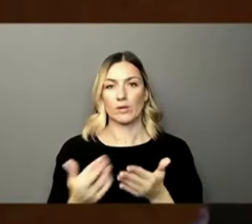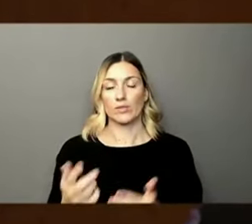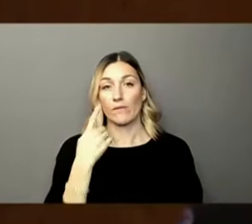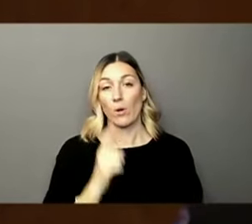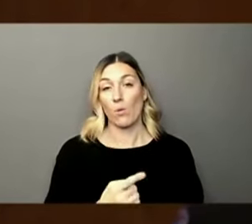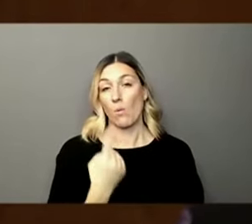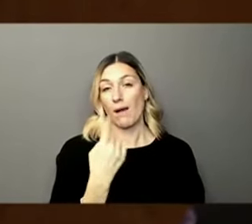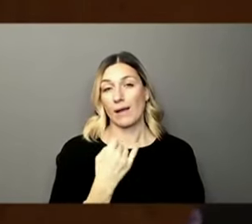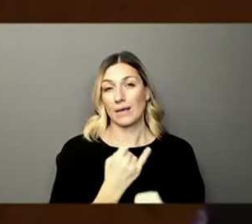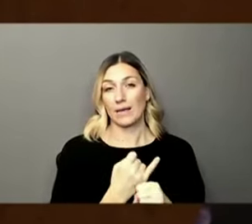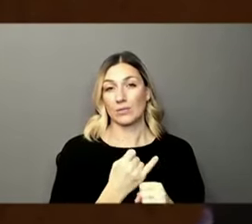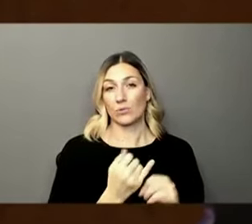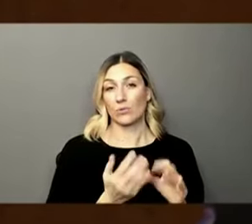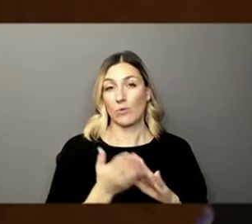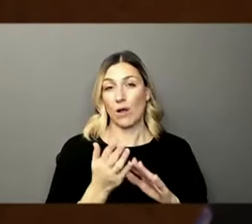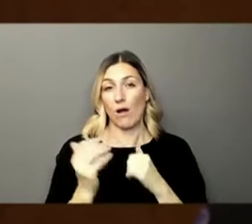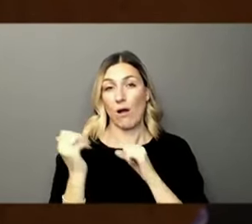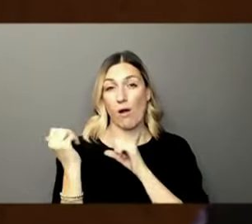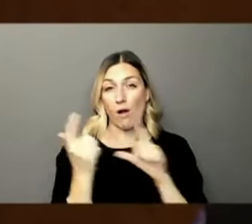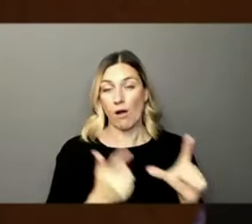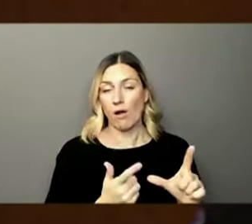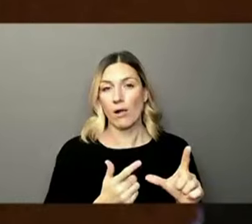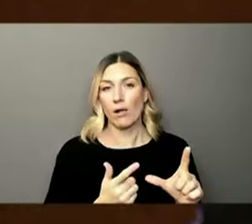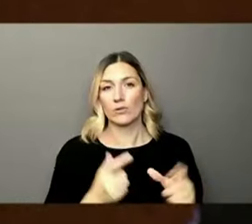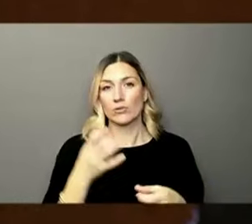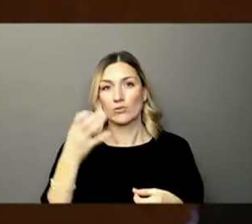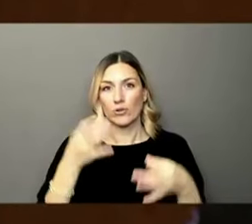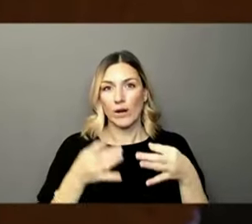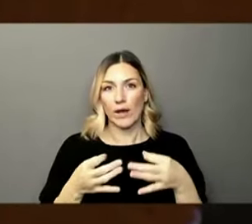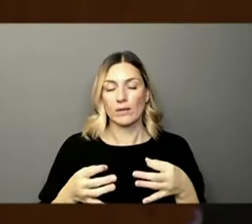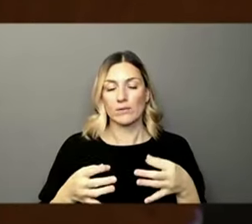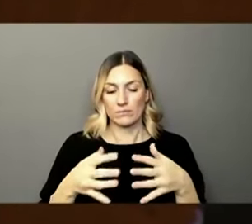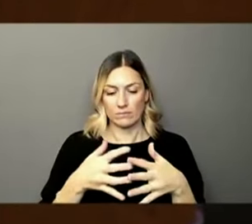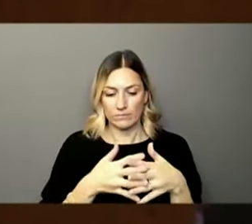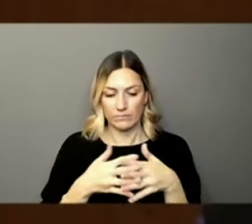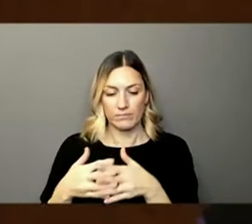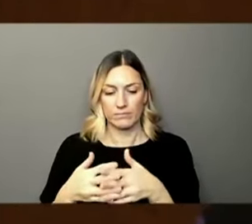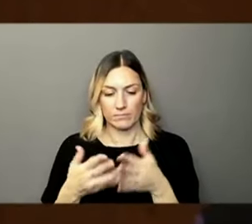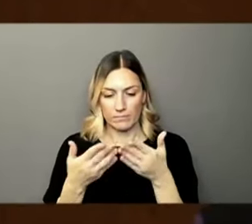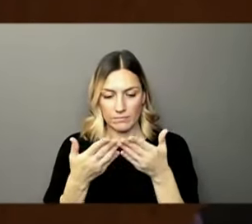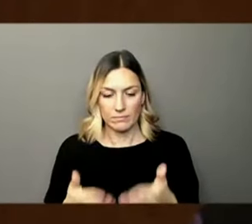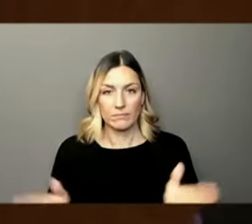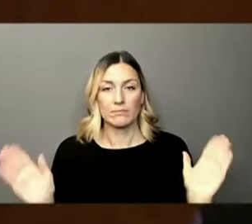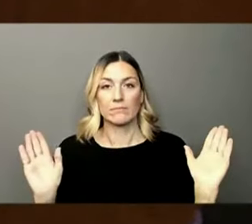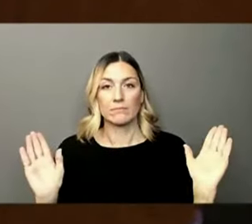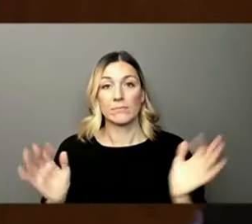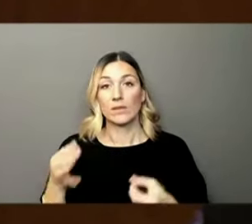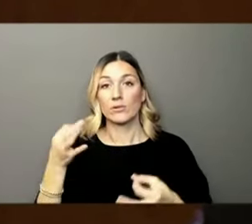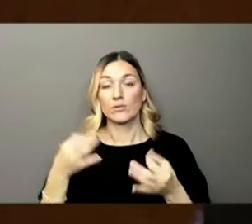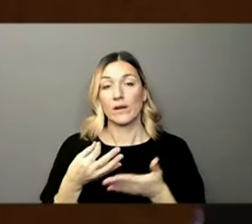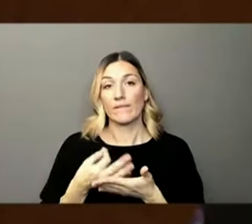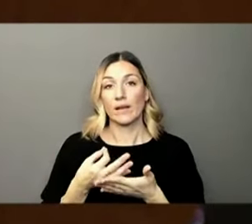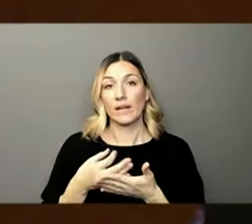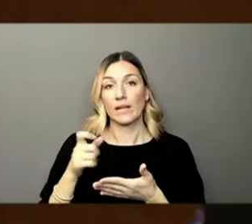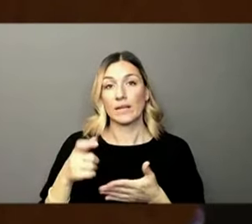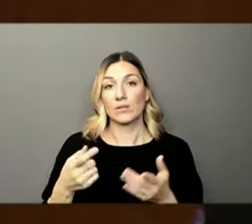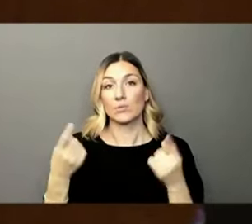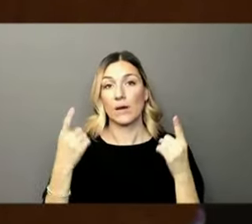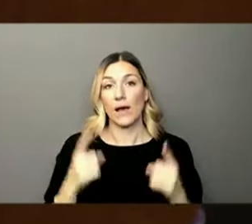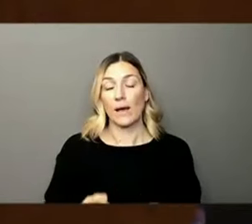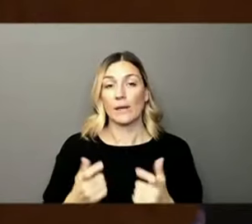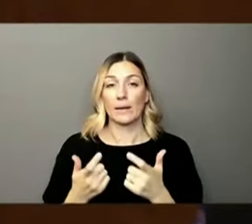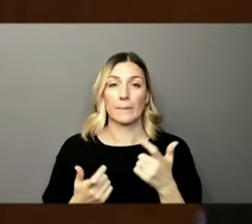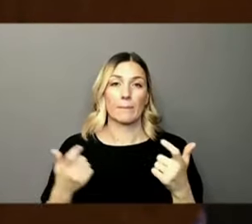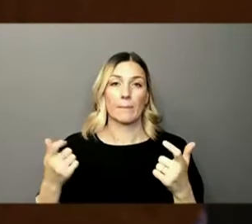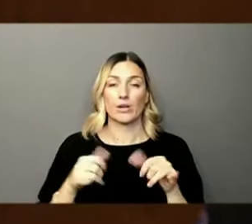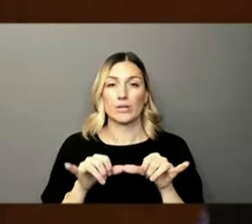run all high-profile clinical trials for the entire U.S. population. Trial funding needs to occur at a much greater scale and should not be limited